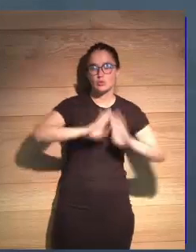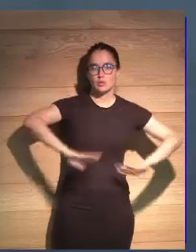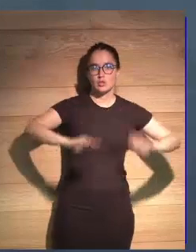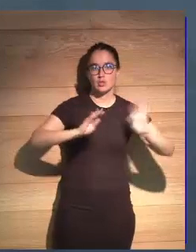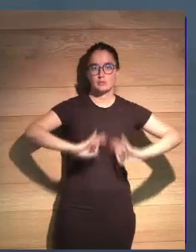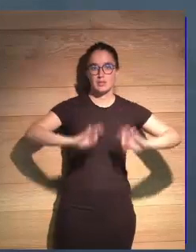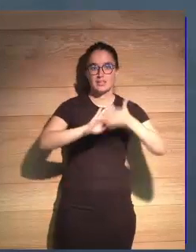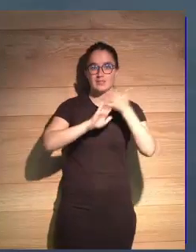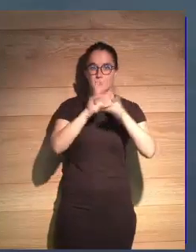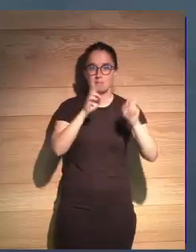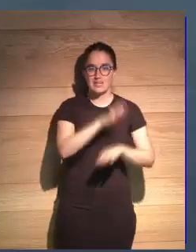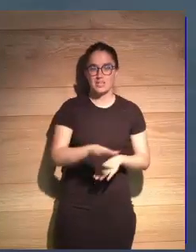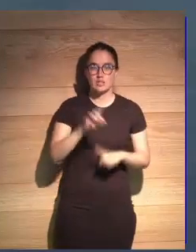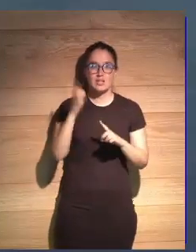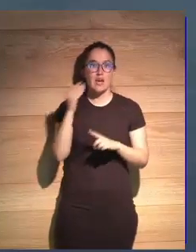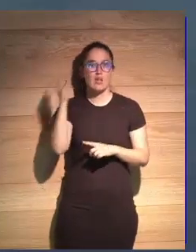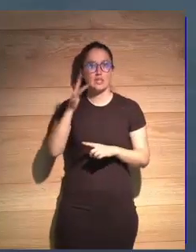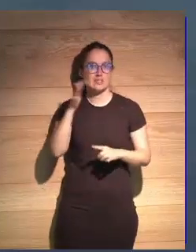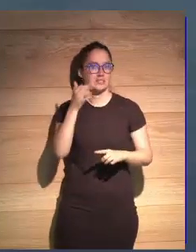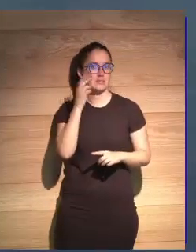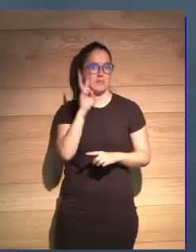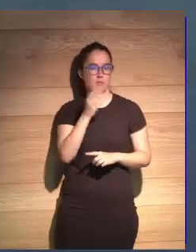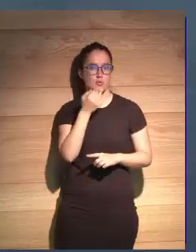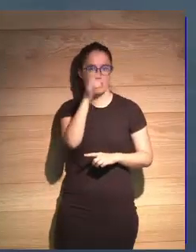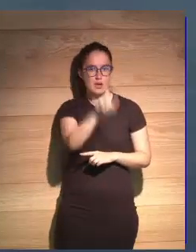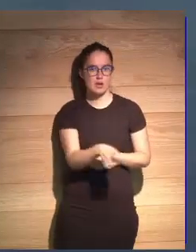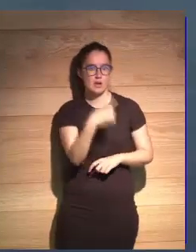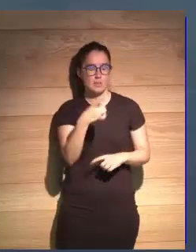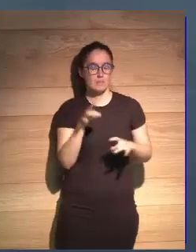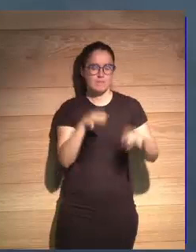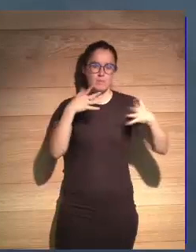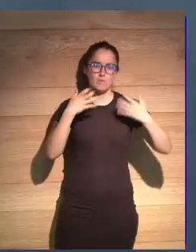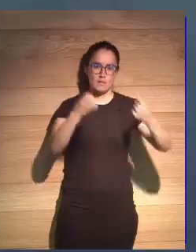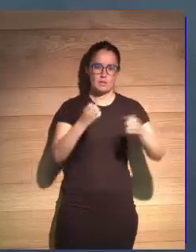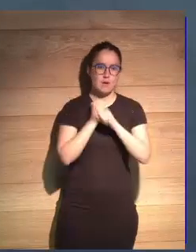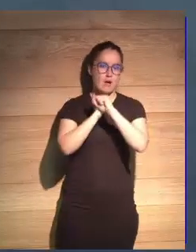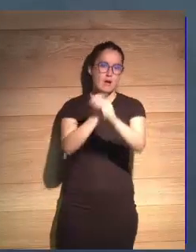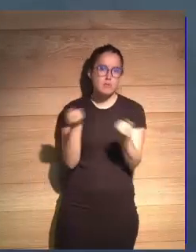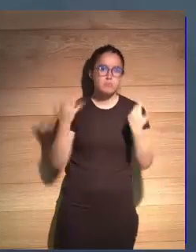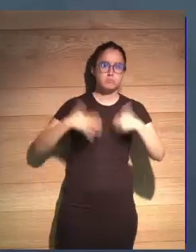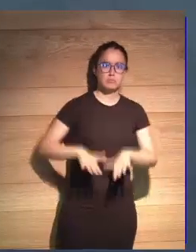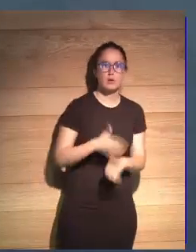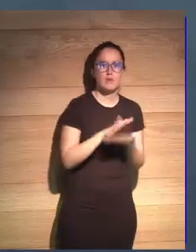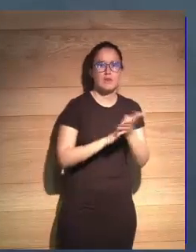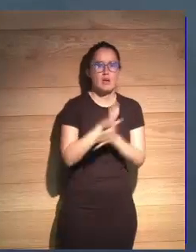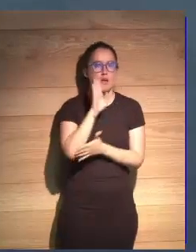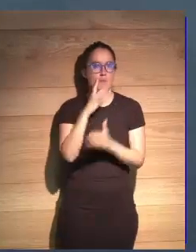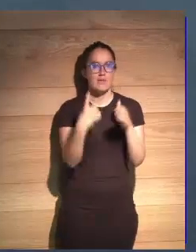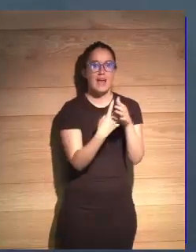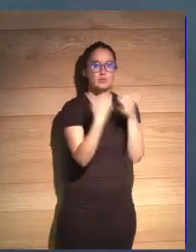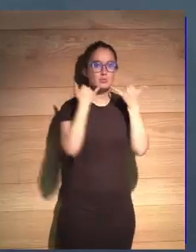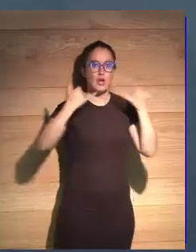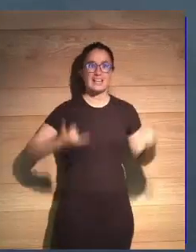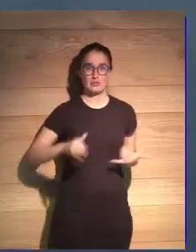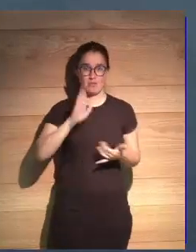of the personalities and the environment in which they live, especially when it comes to children and teenagers. So if we